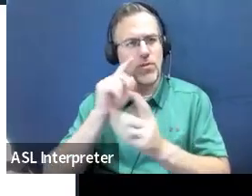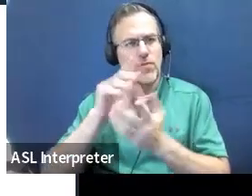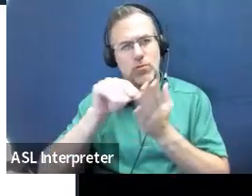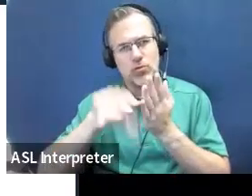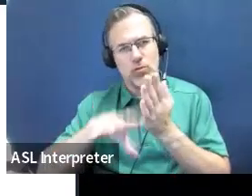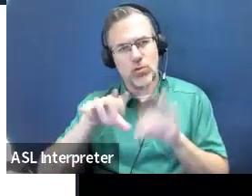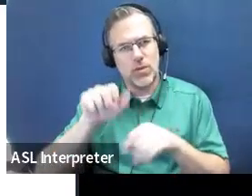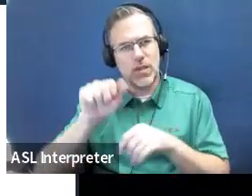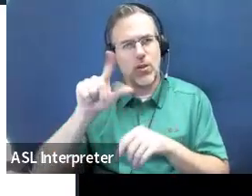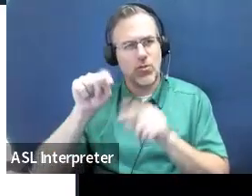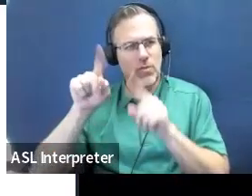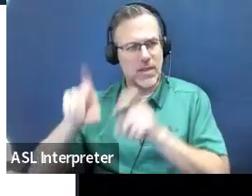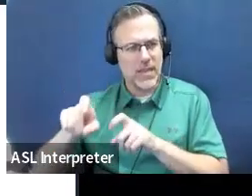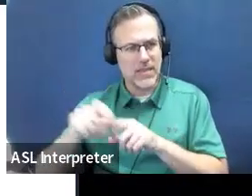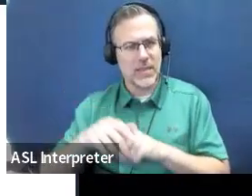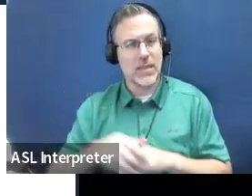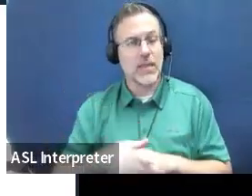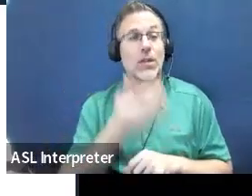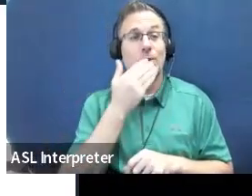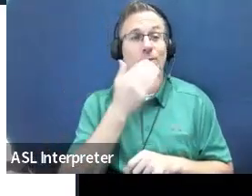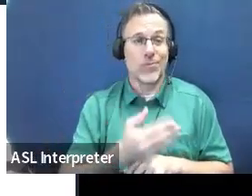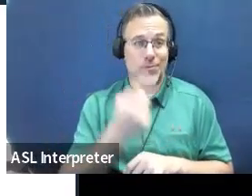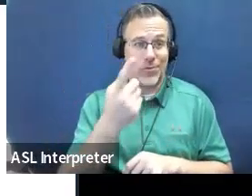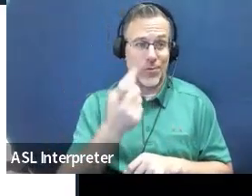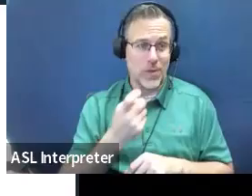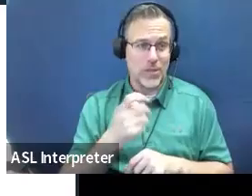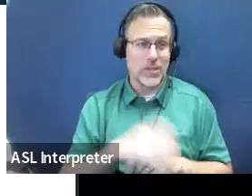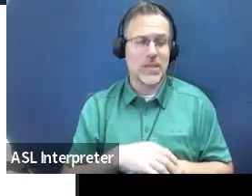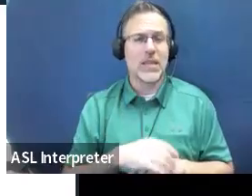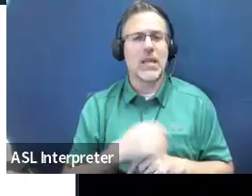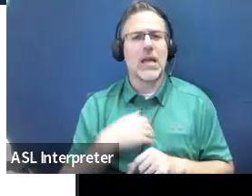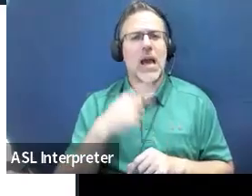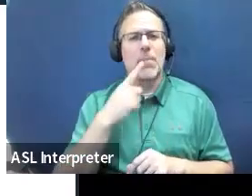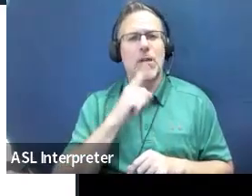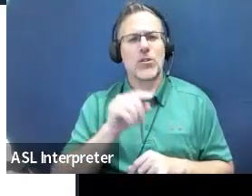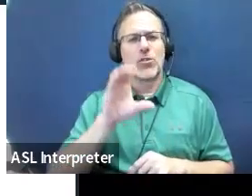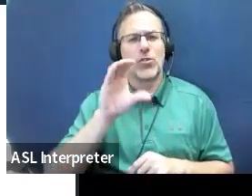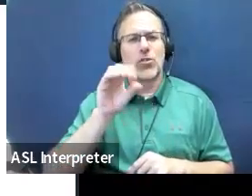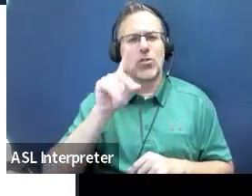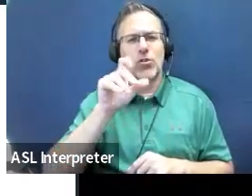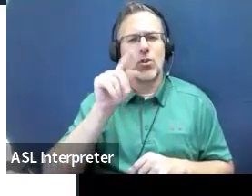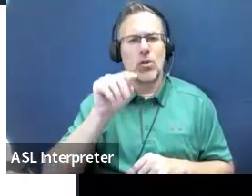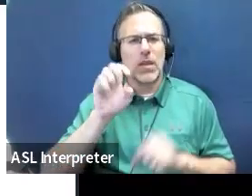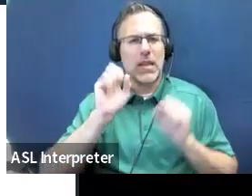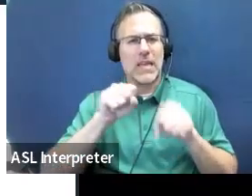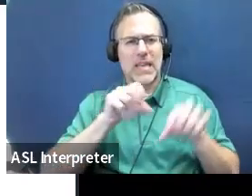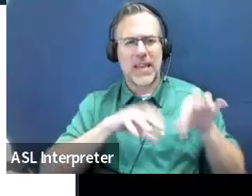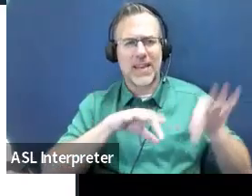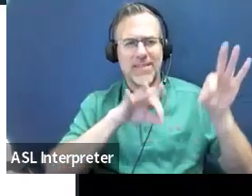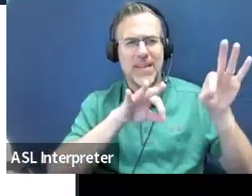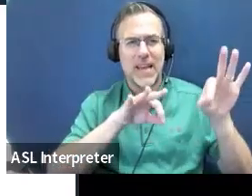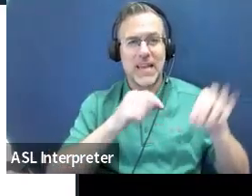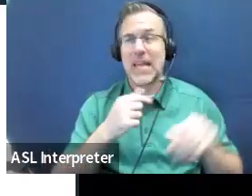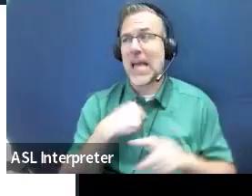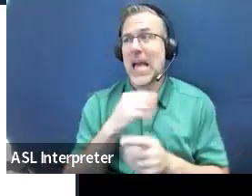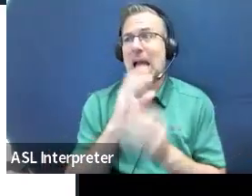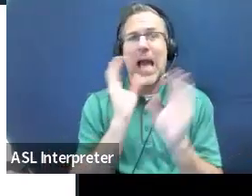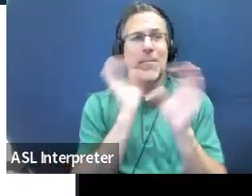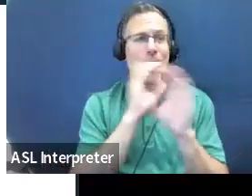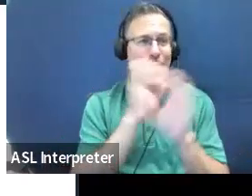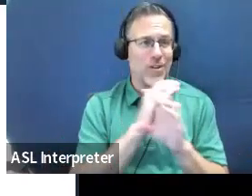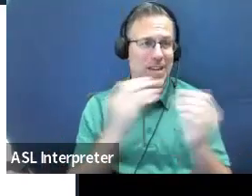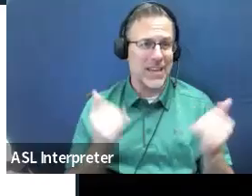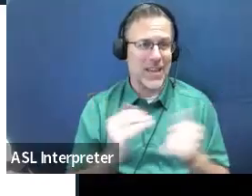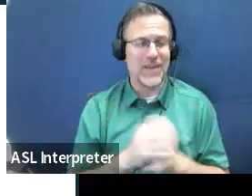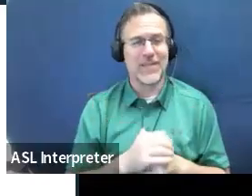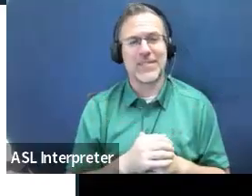alternate testing? That is a great question. I don't know if Colette's able to find them. If not, I'm gonna look. I